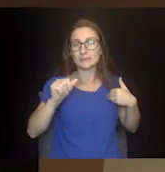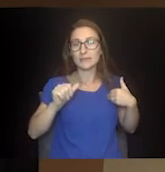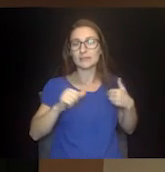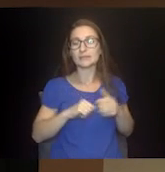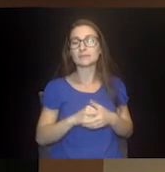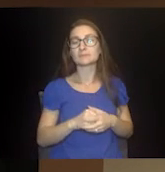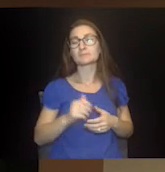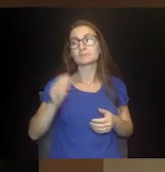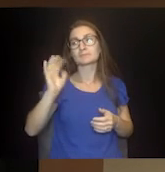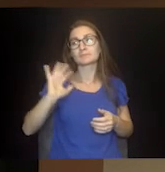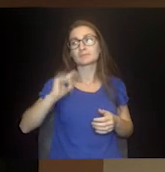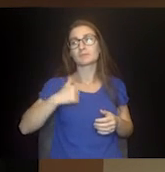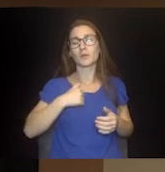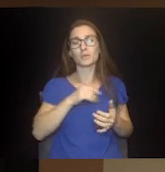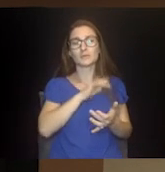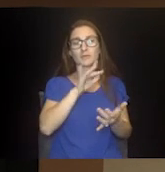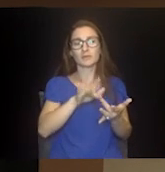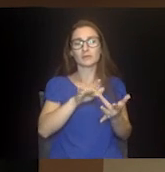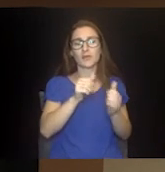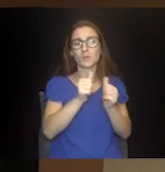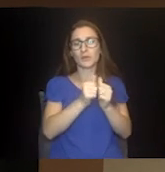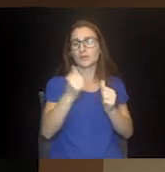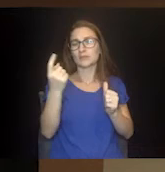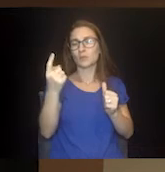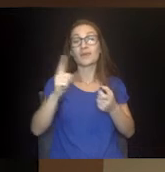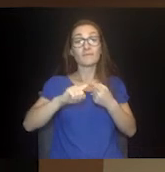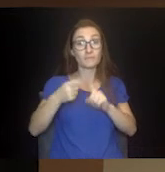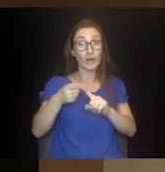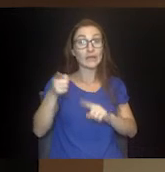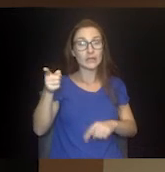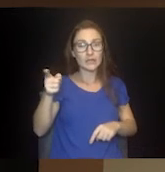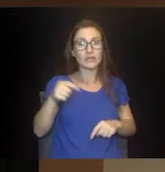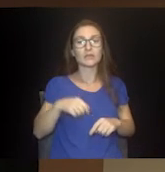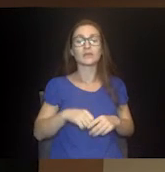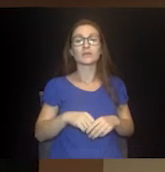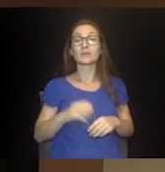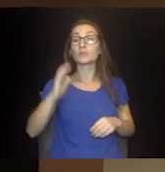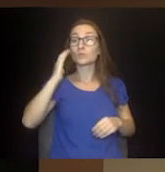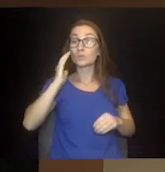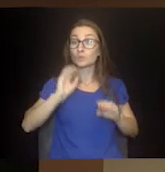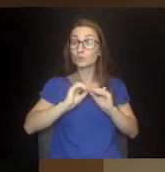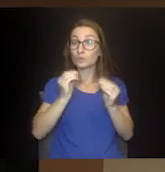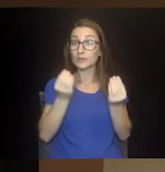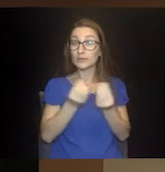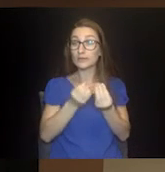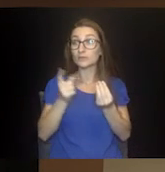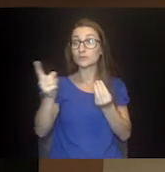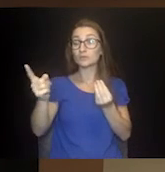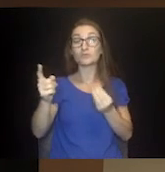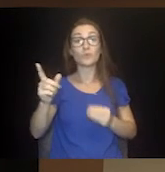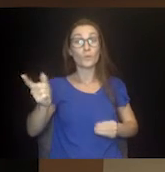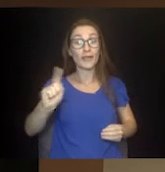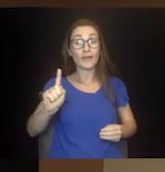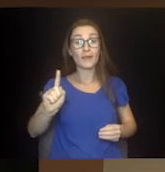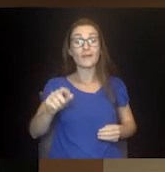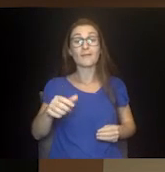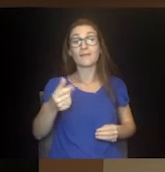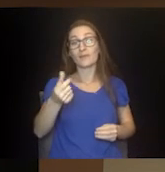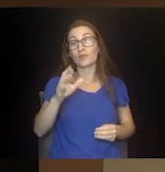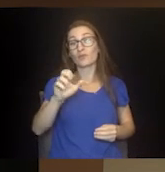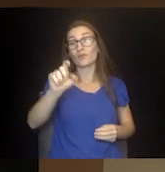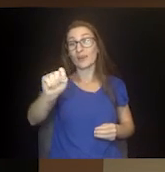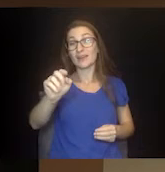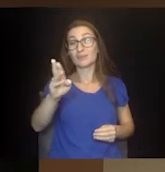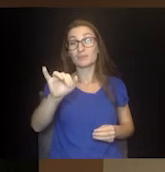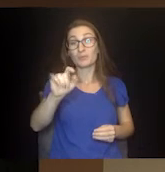with disabilities. Because I was in contact with someone, a friend of mine, knows an organization that's